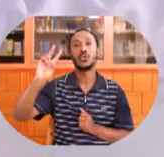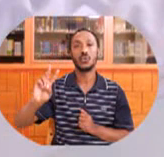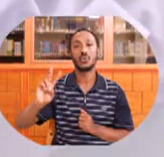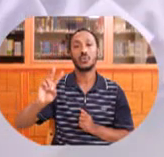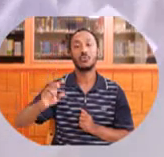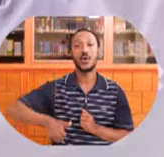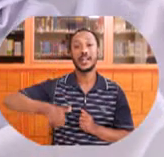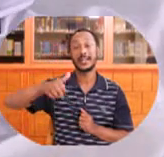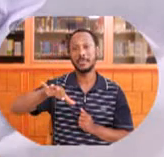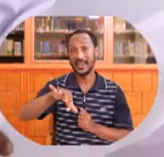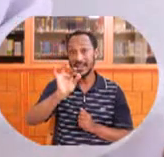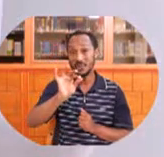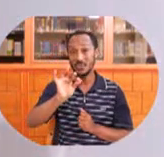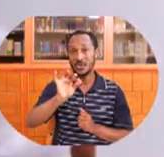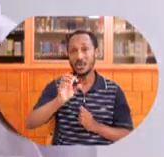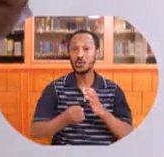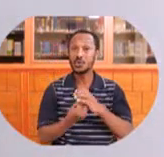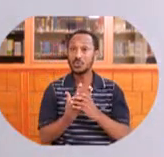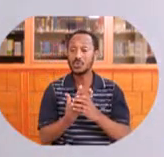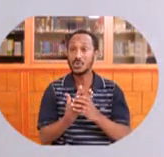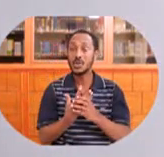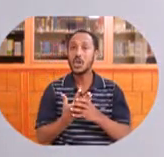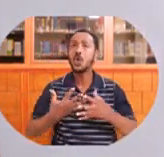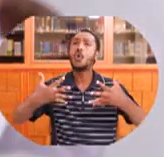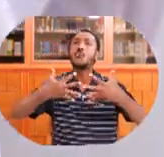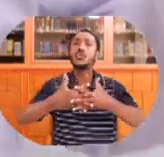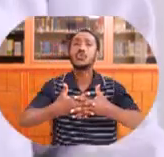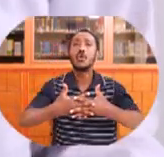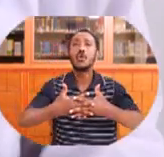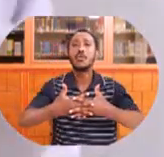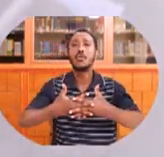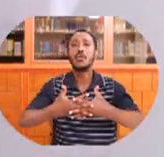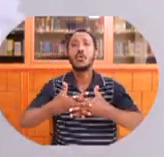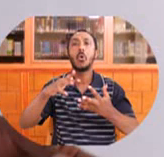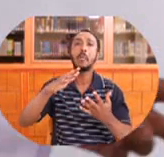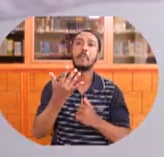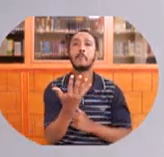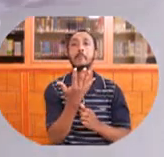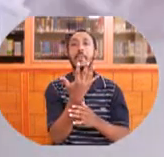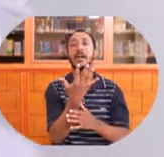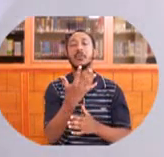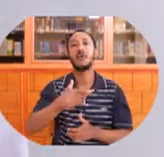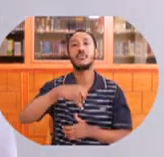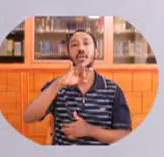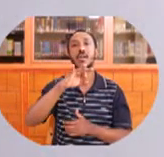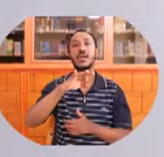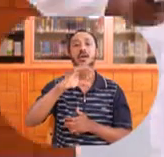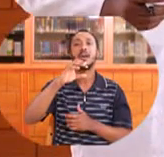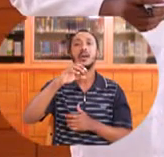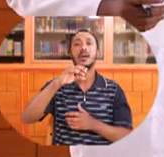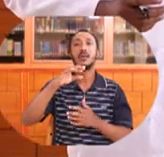they originate from composition of, or you can say burning of fossil